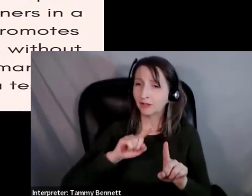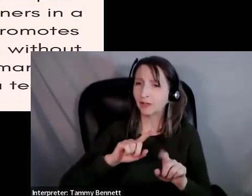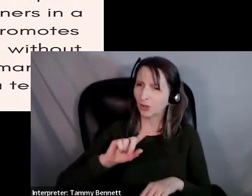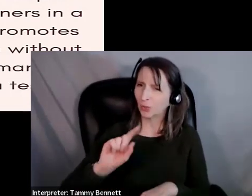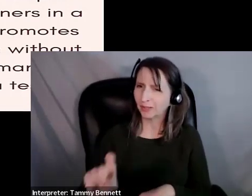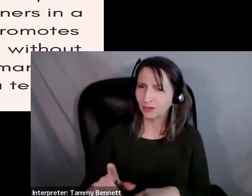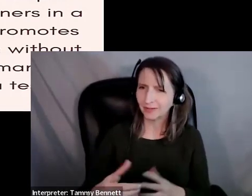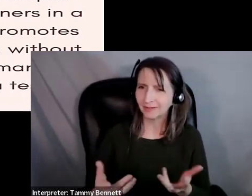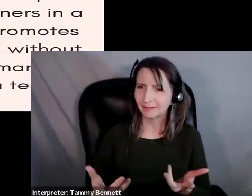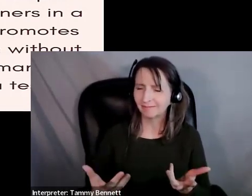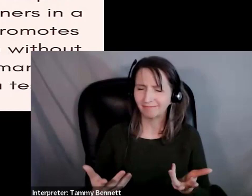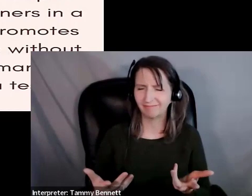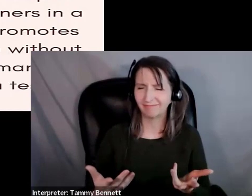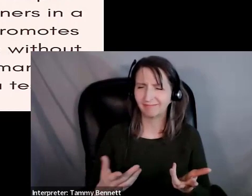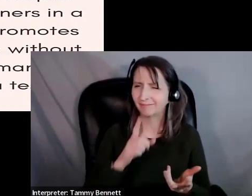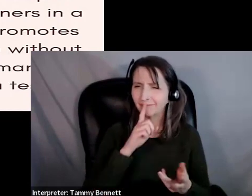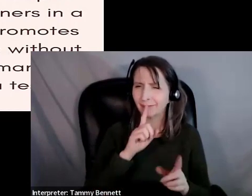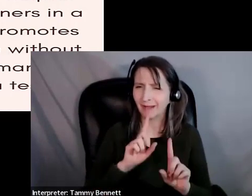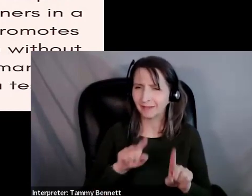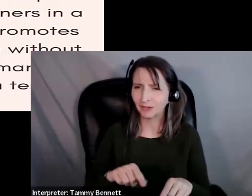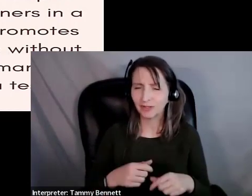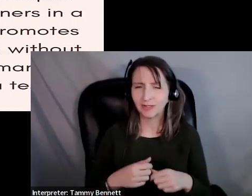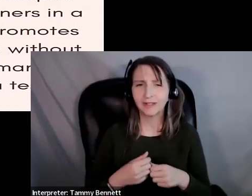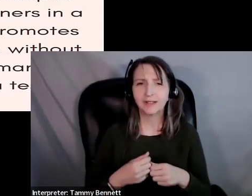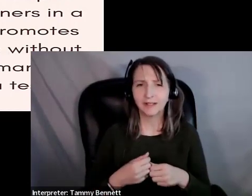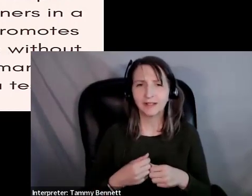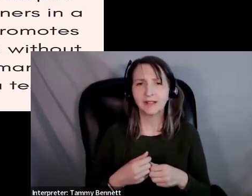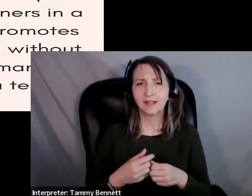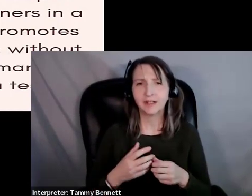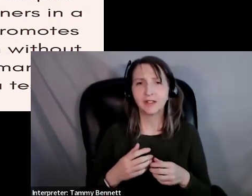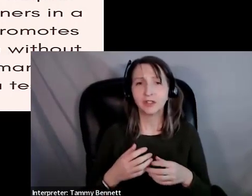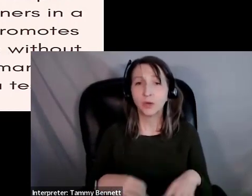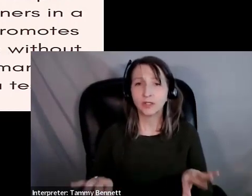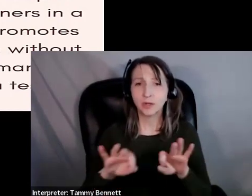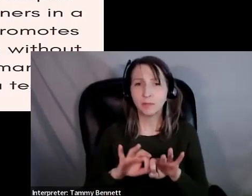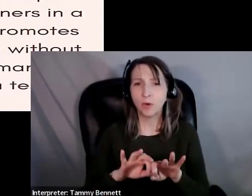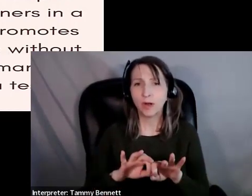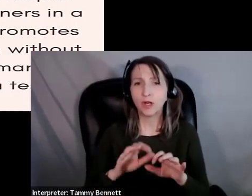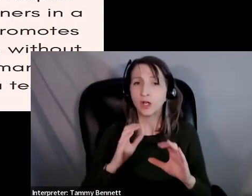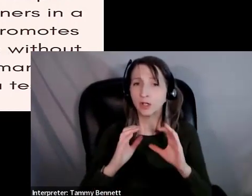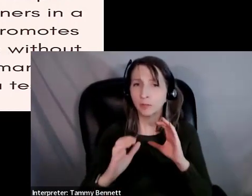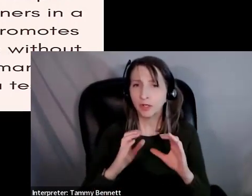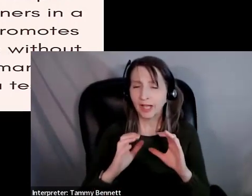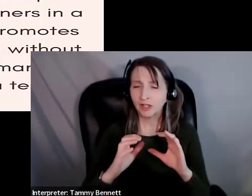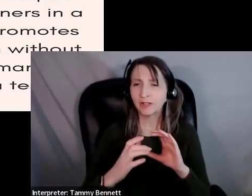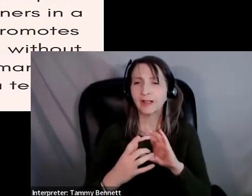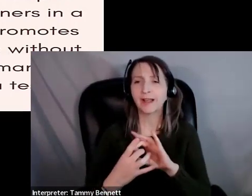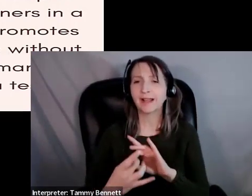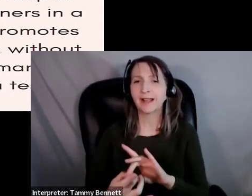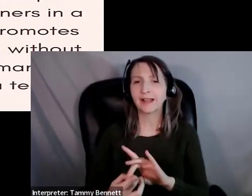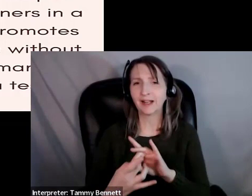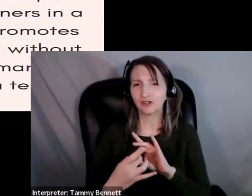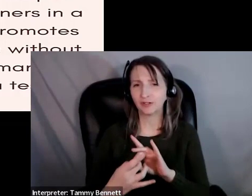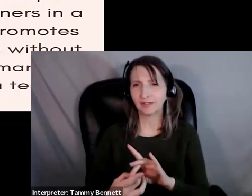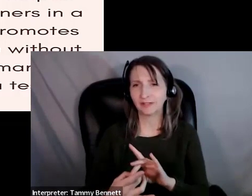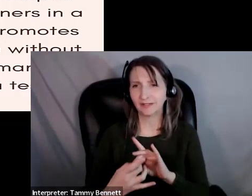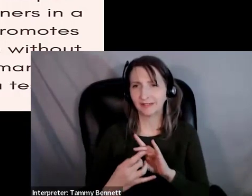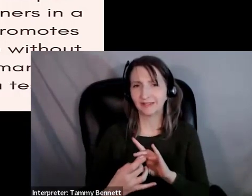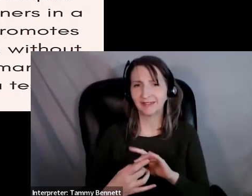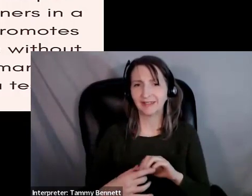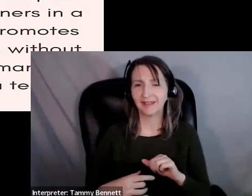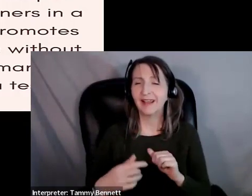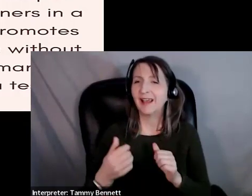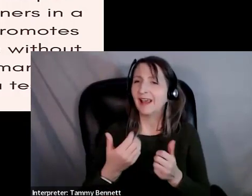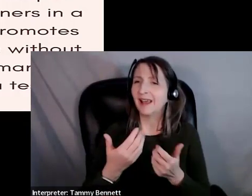connection and commenting and showing what is possible is helpful for our learners in a way that promotes connection without placing demands that everything